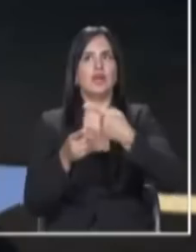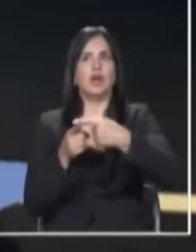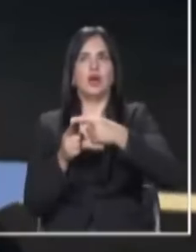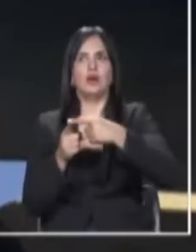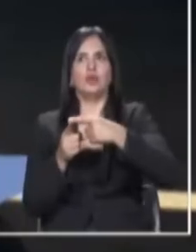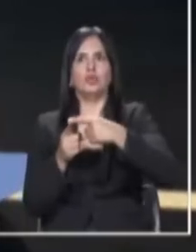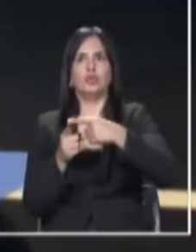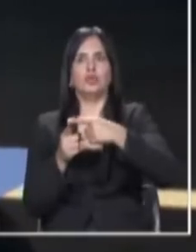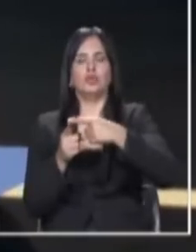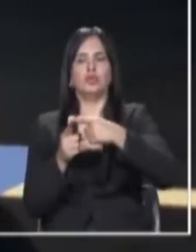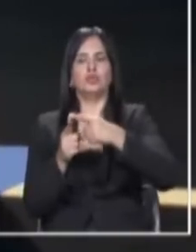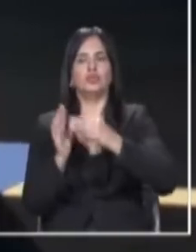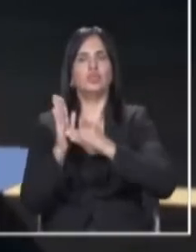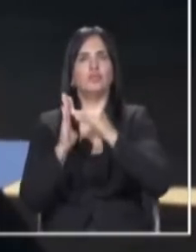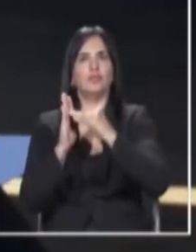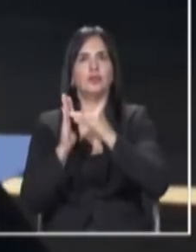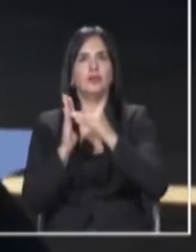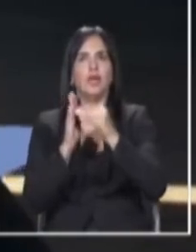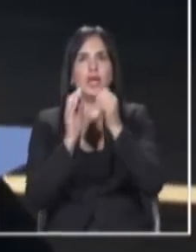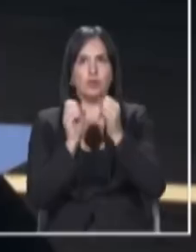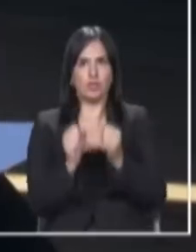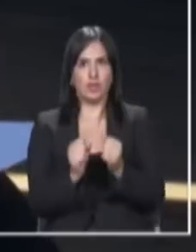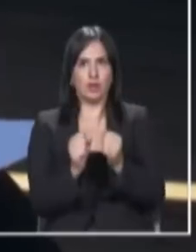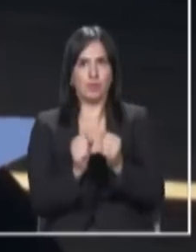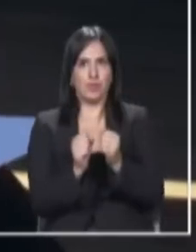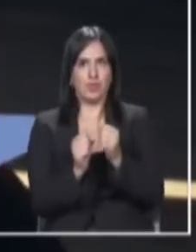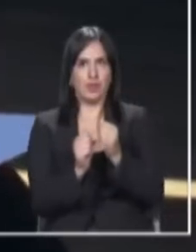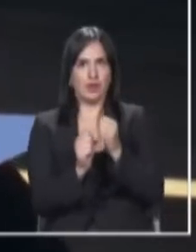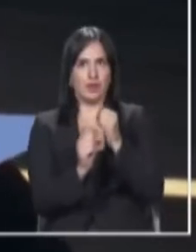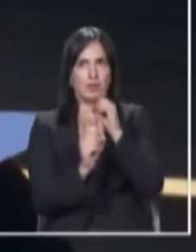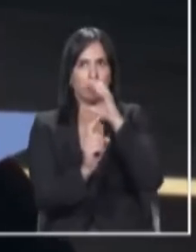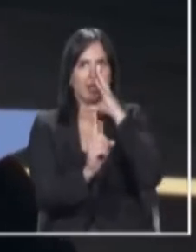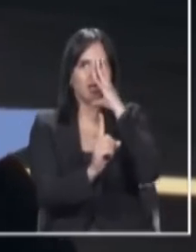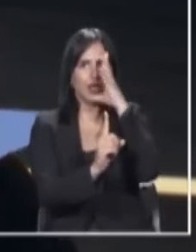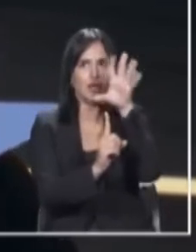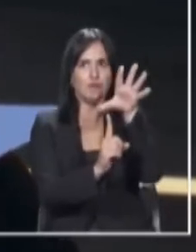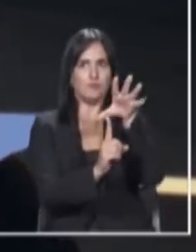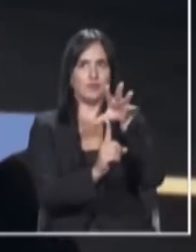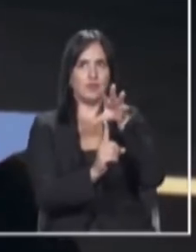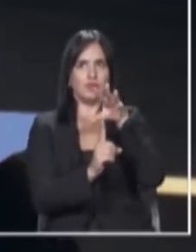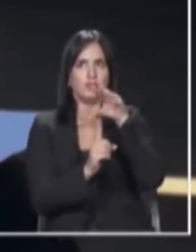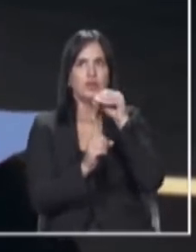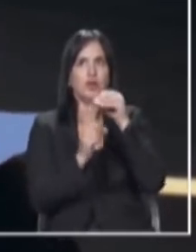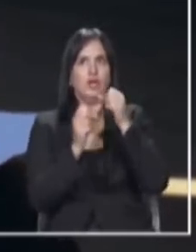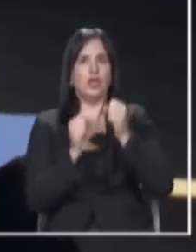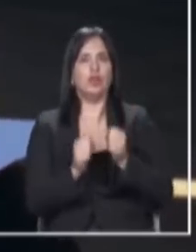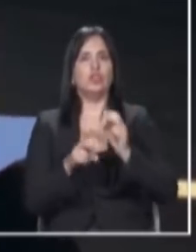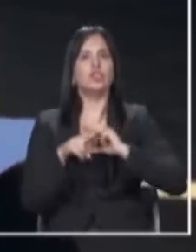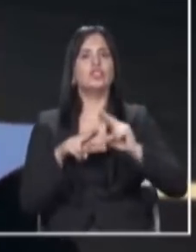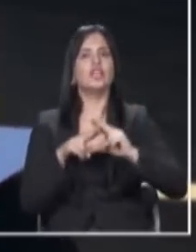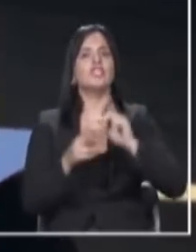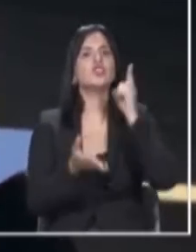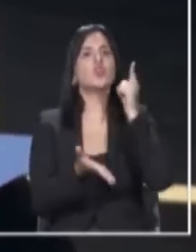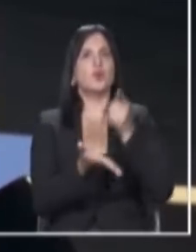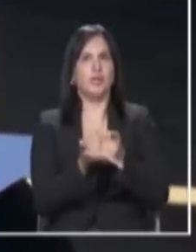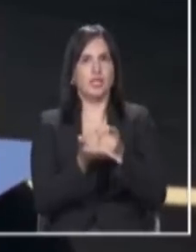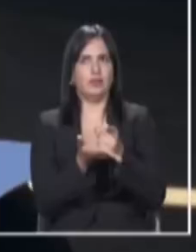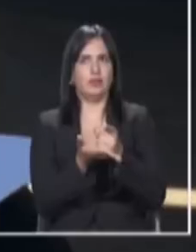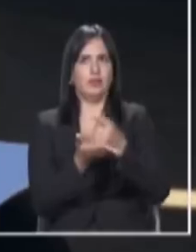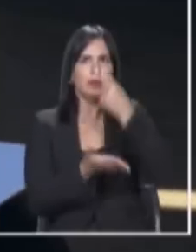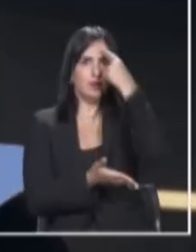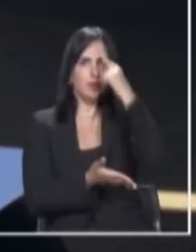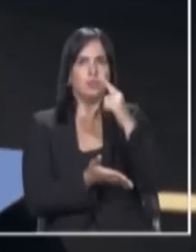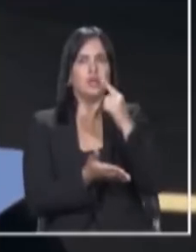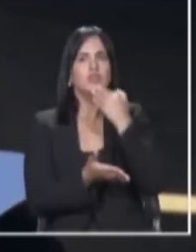level our capacity for abstraction is what has made us dominant but it can